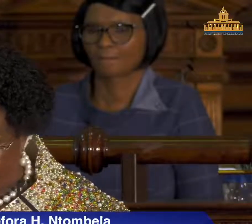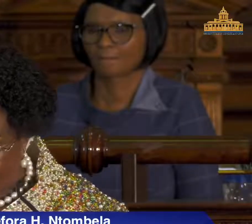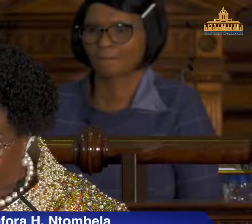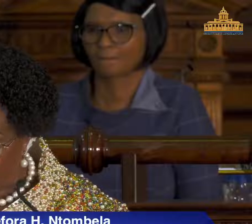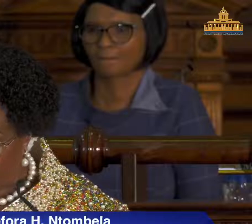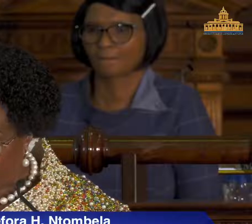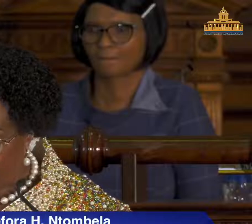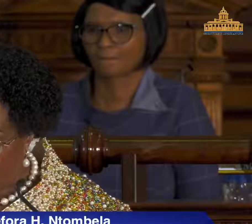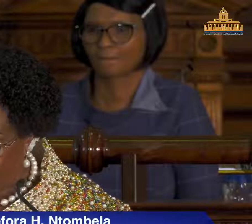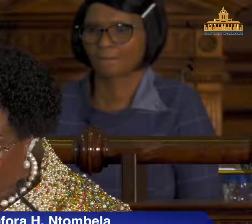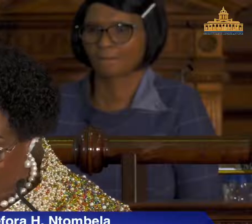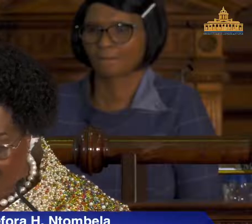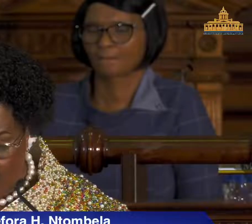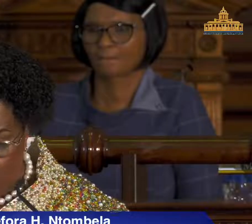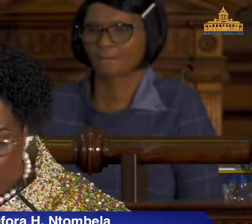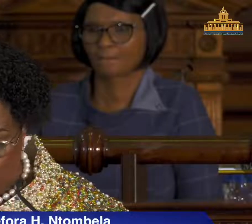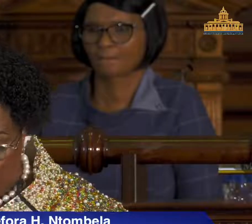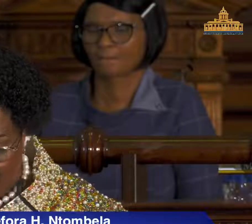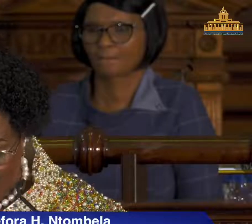year, we received